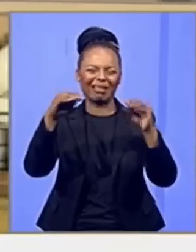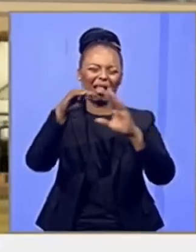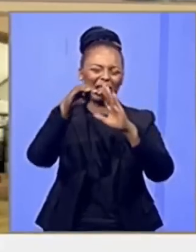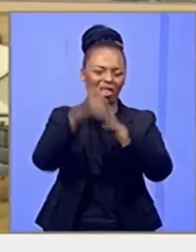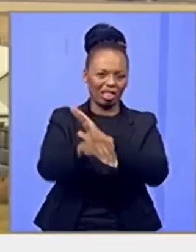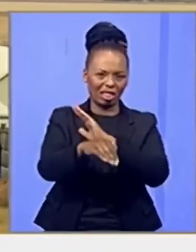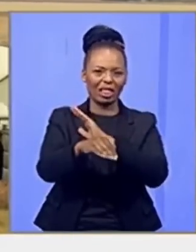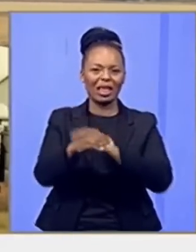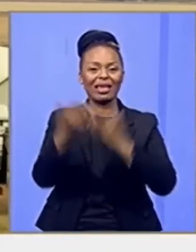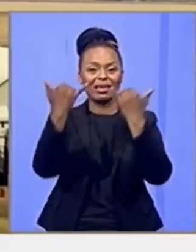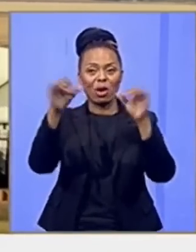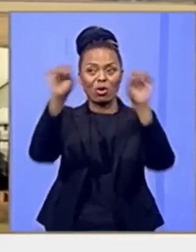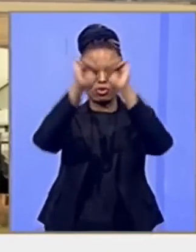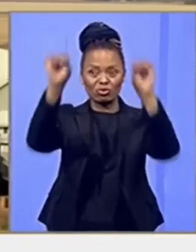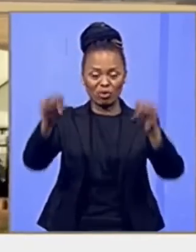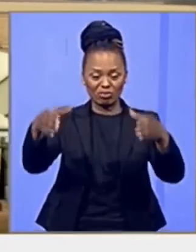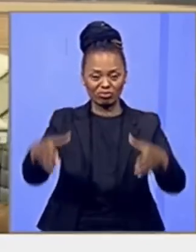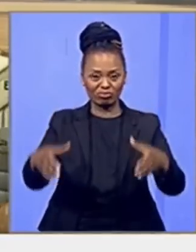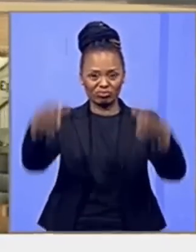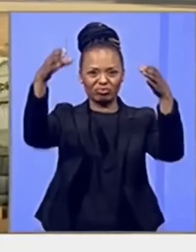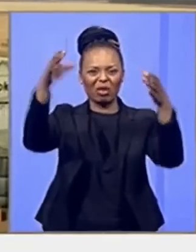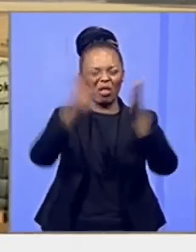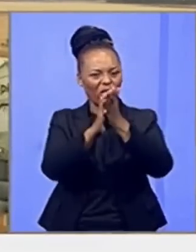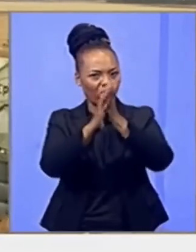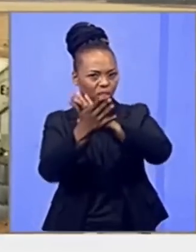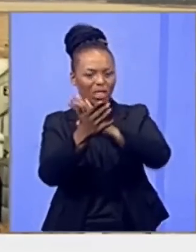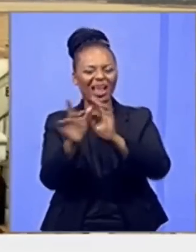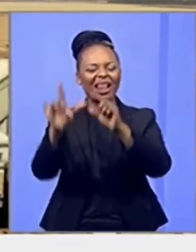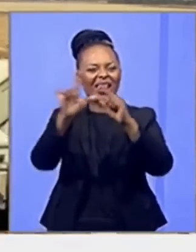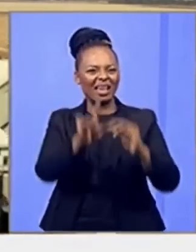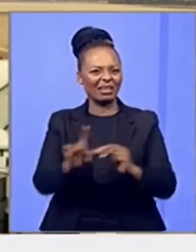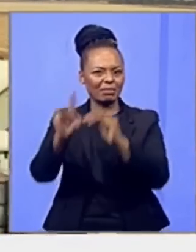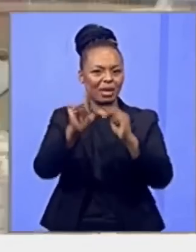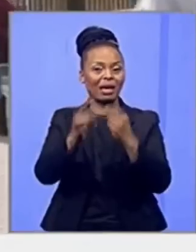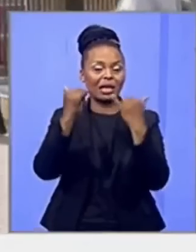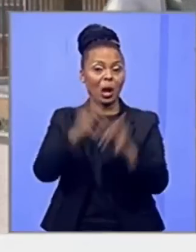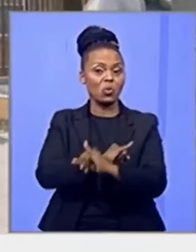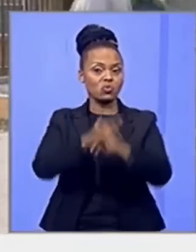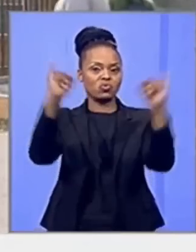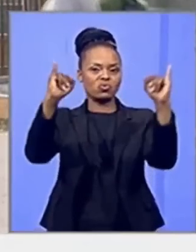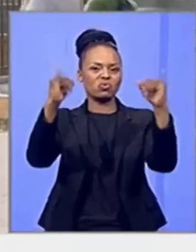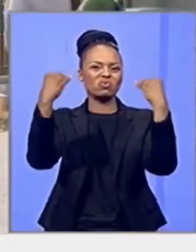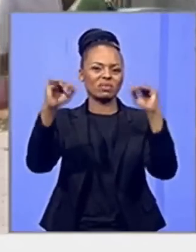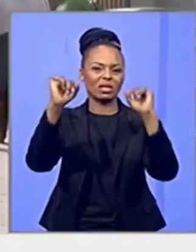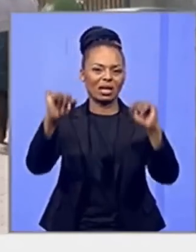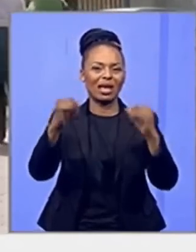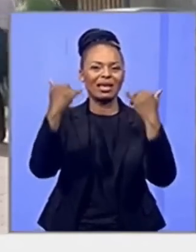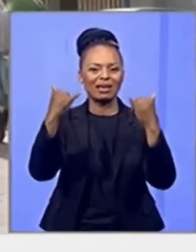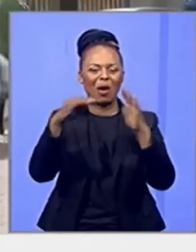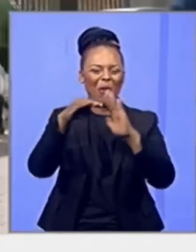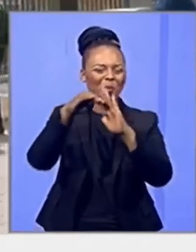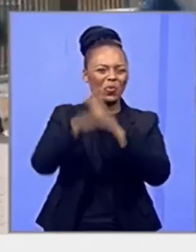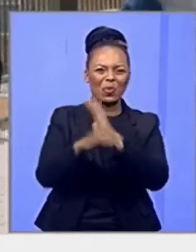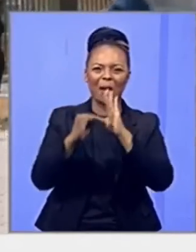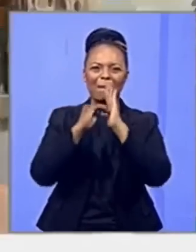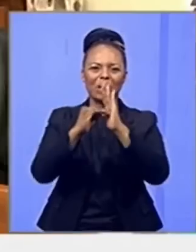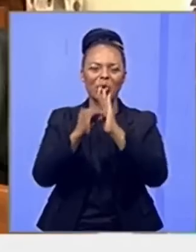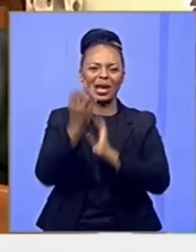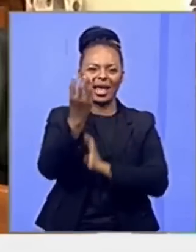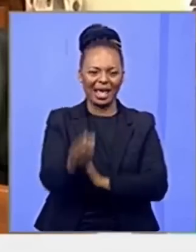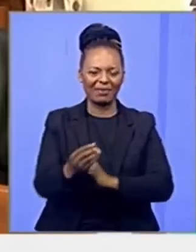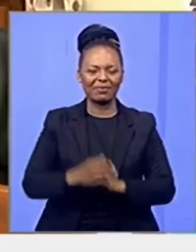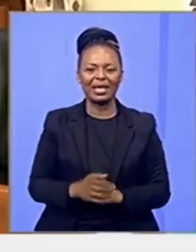senyega ga transformer mono Lichtenburg go gakaditse maemo. Setheo se latlhegetswe ke dimilione ka